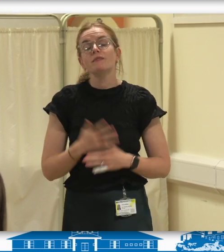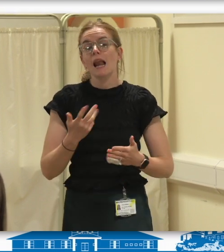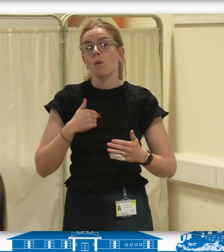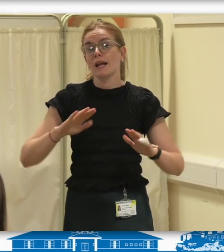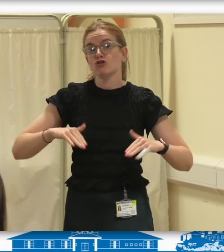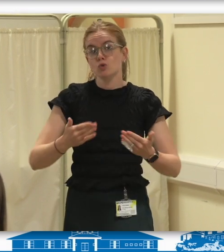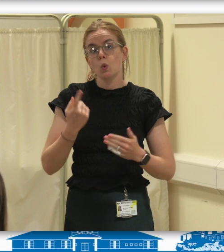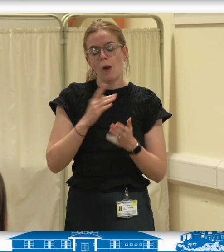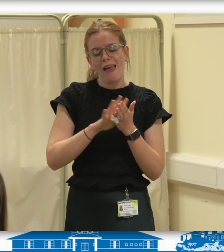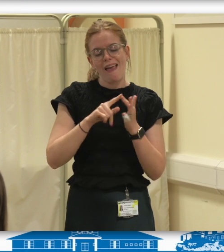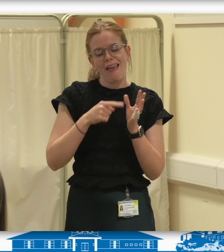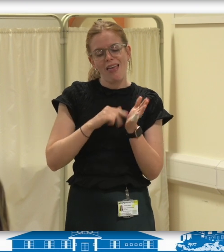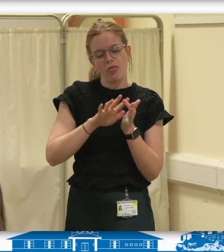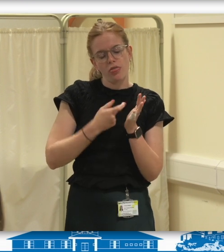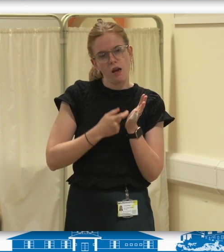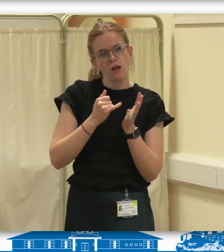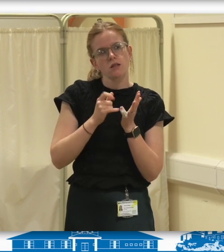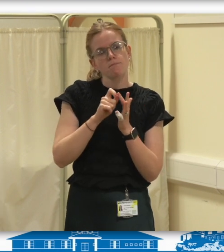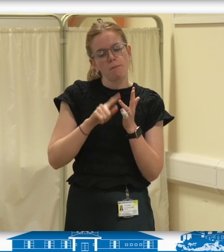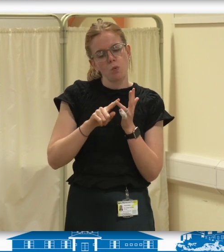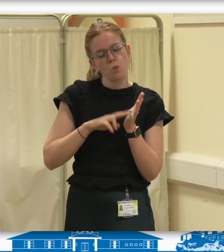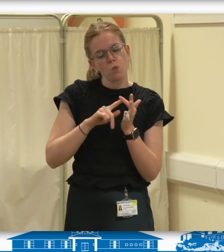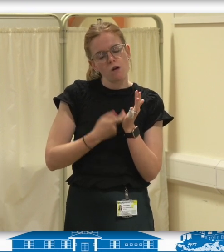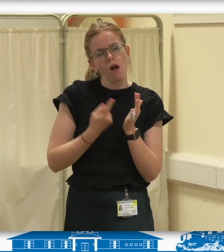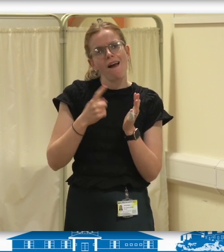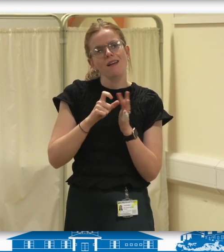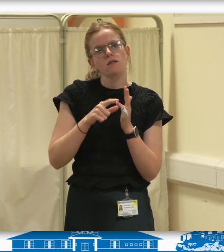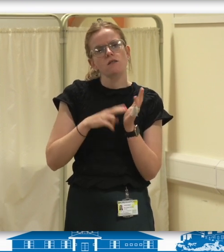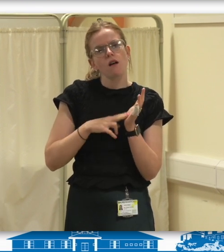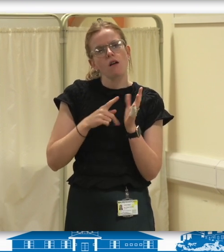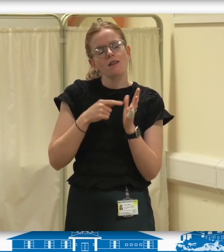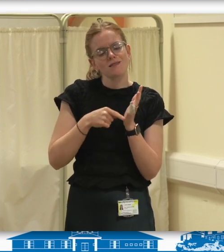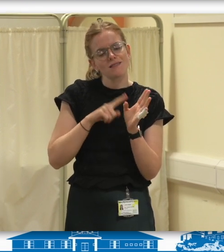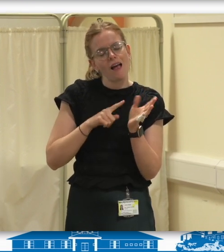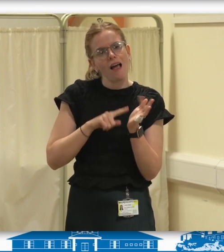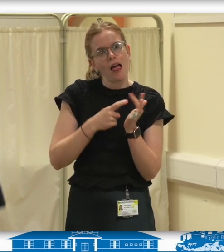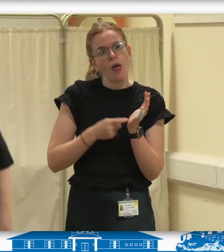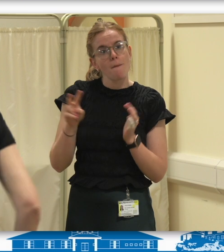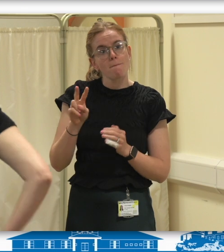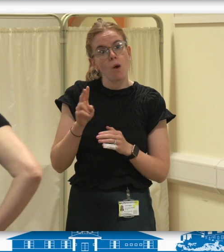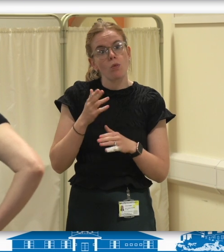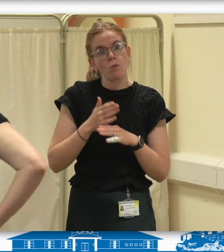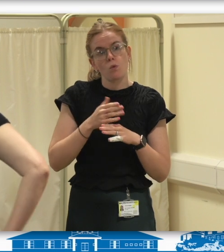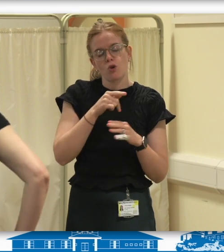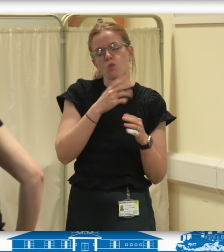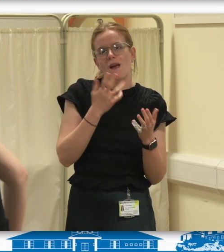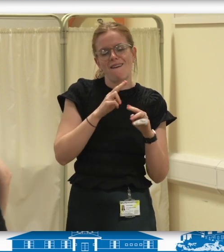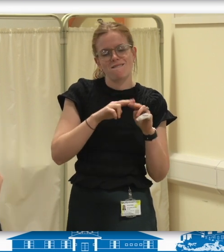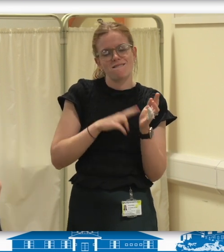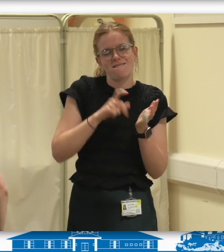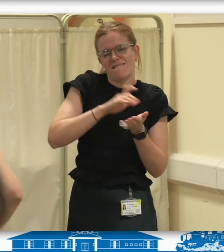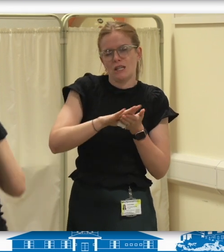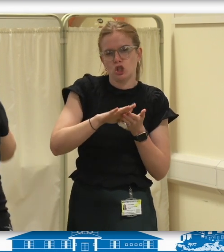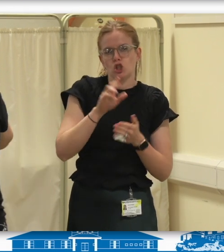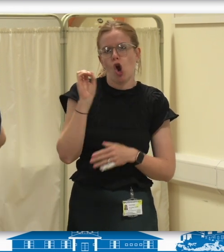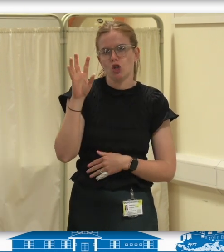introduce Heather Spooner and Donna Tyler from our therapy team at Florence Nightingale Community Hospital, otherwise known as Finch.